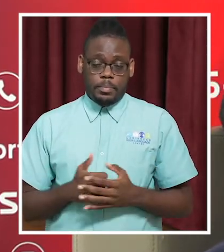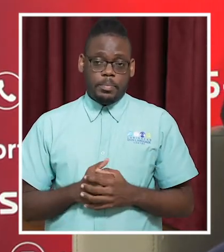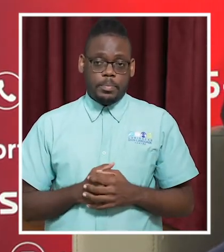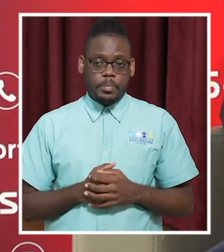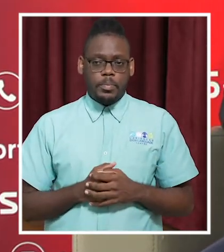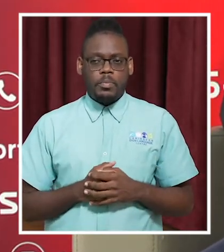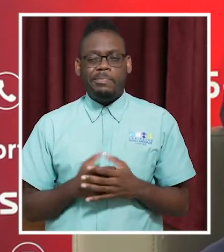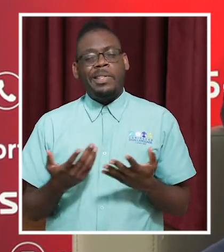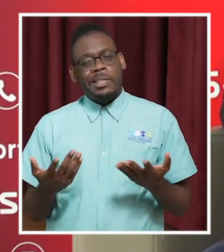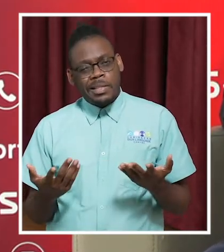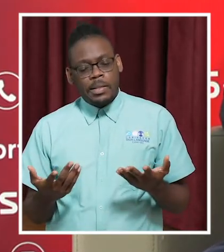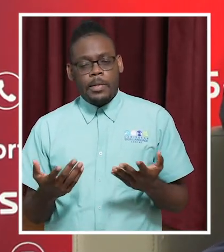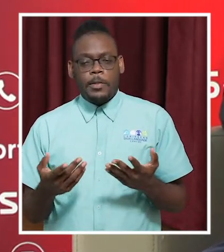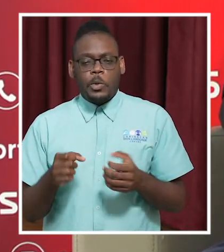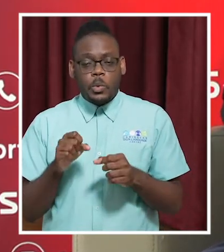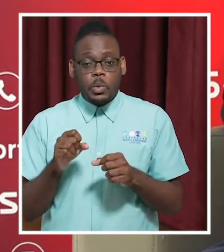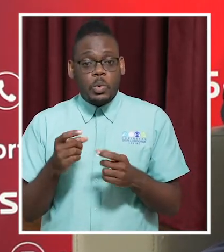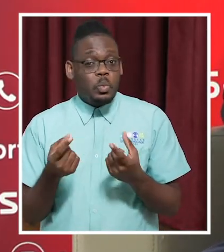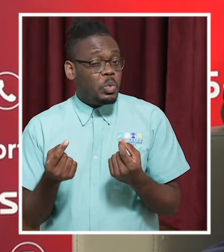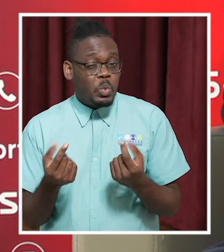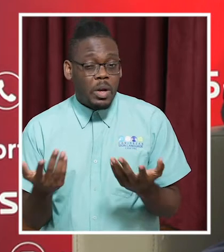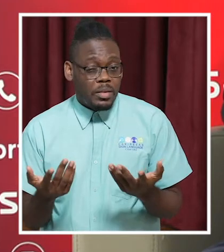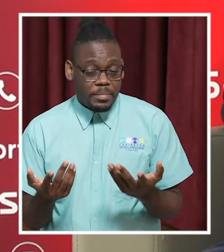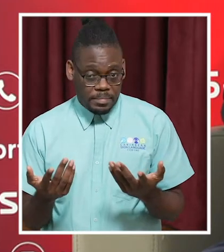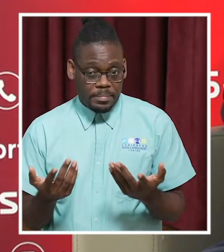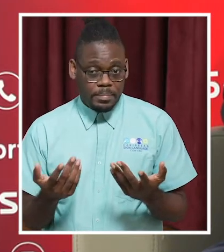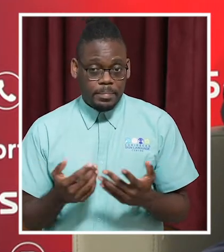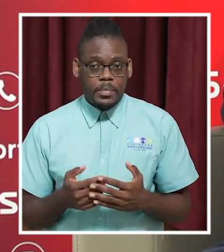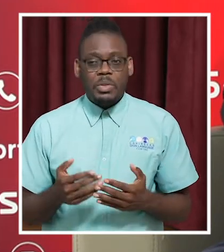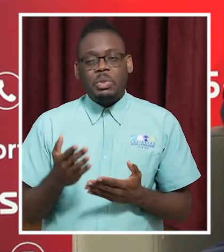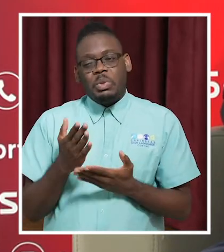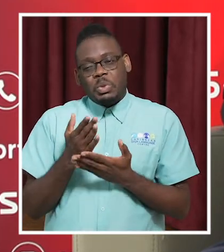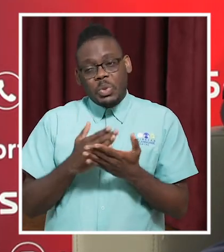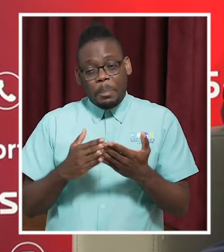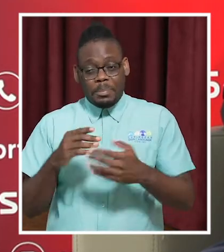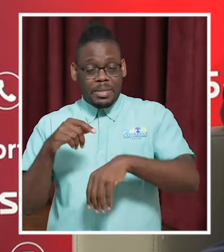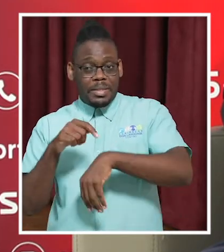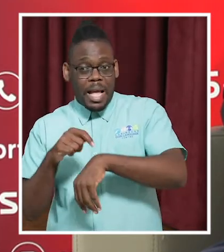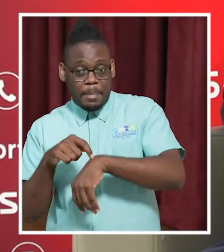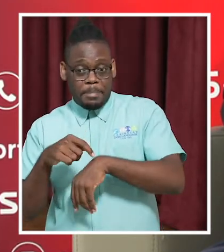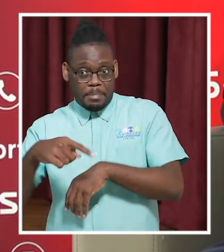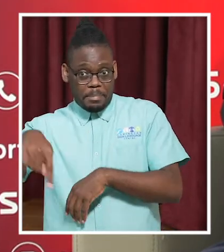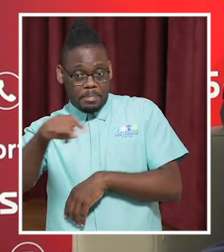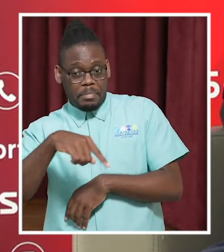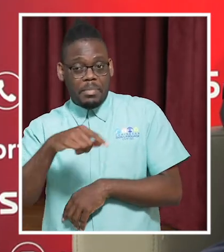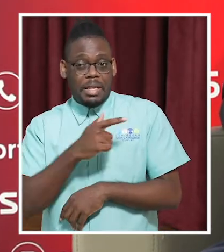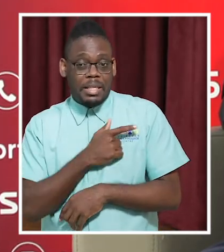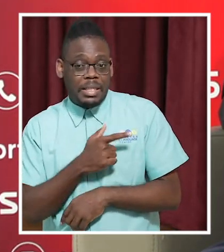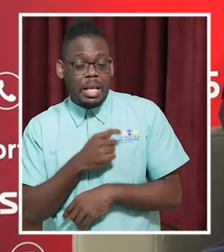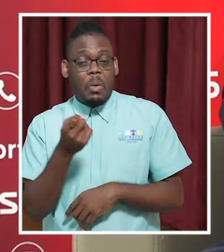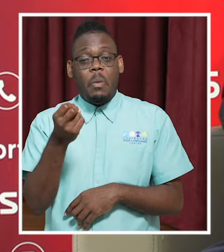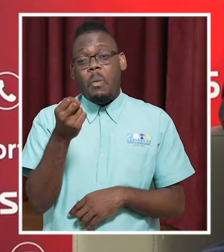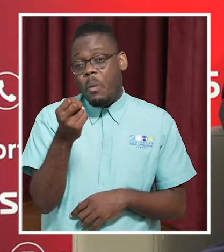perception is that they're just difficult and lazy and disobedient, because, as I mentioned, because they